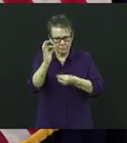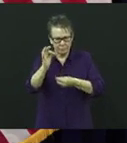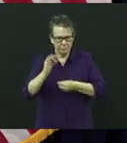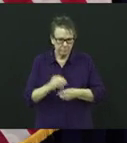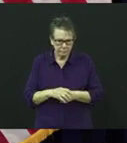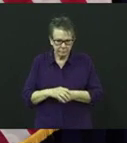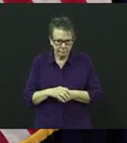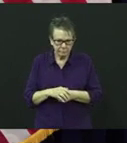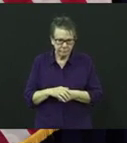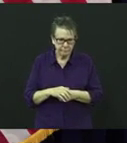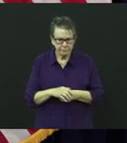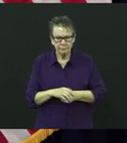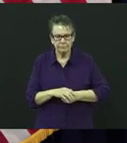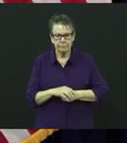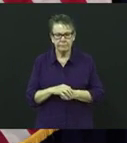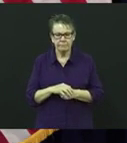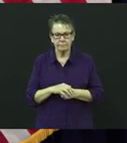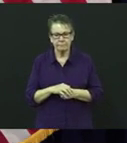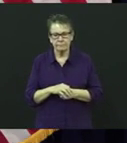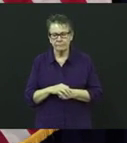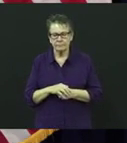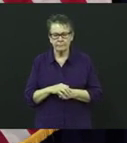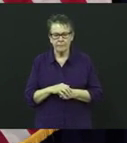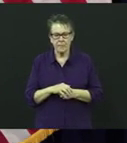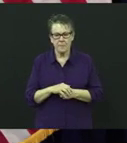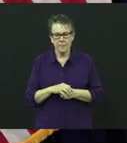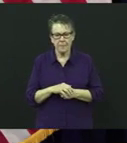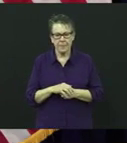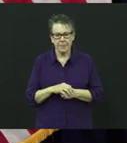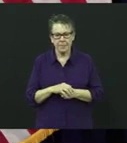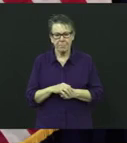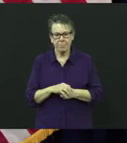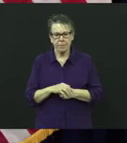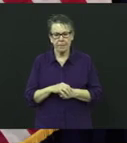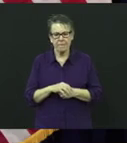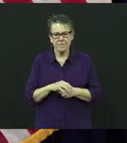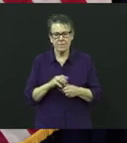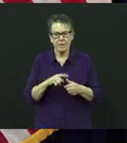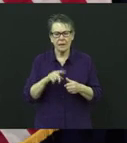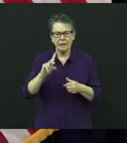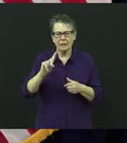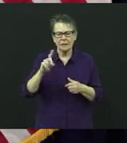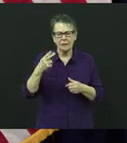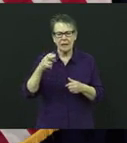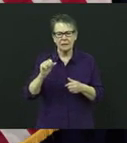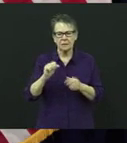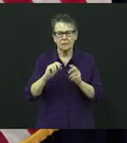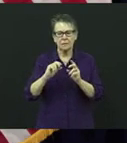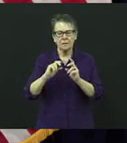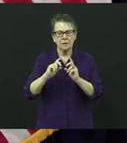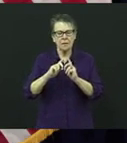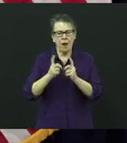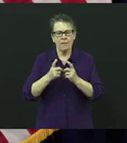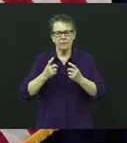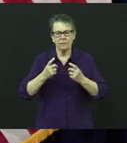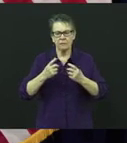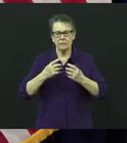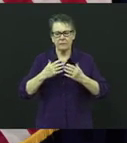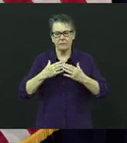some of the programs that we're putting in place for the homeless. I won't repeat what she said, but there's a huge exposure. As